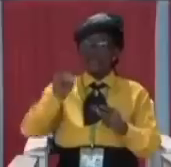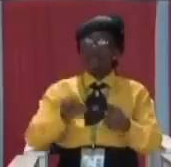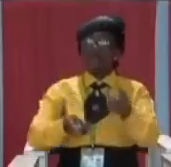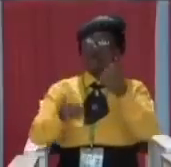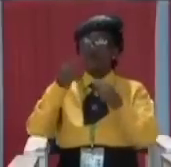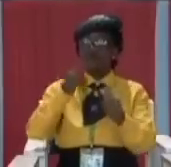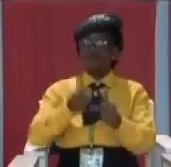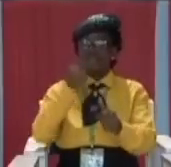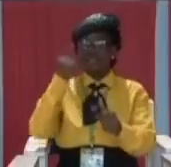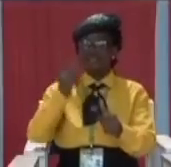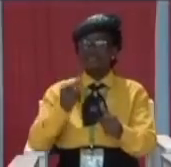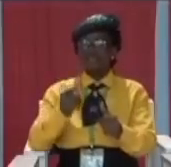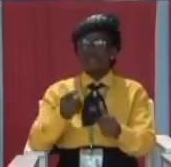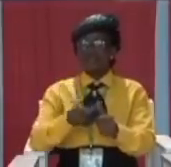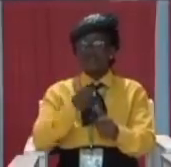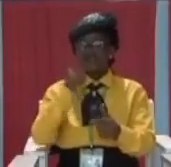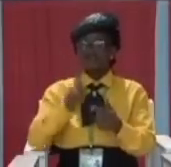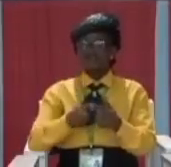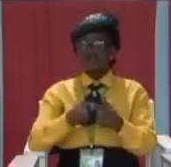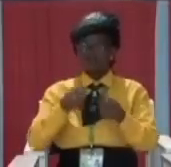First to succeed.